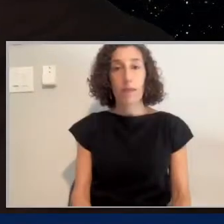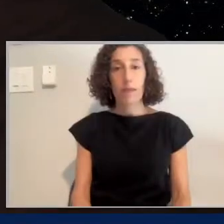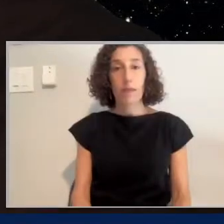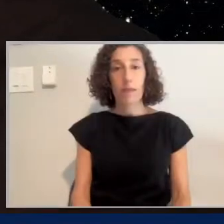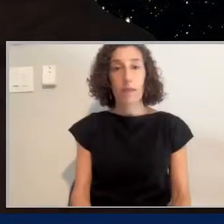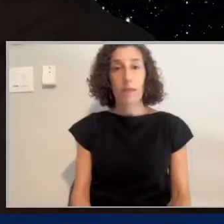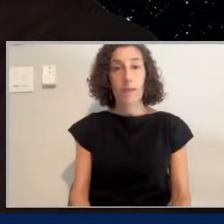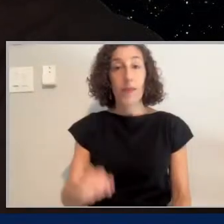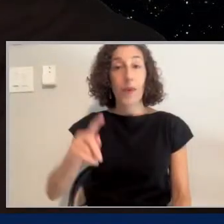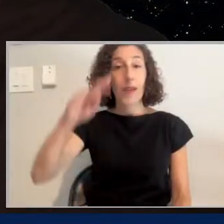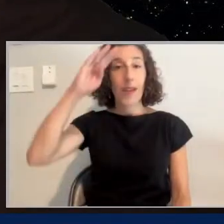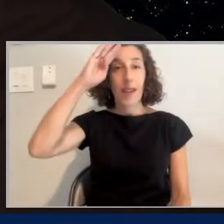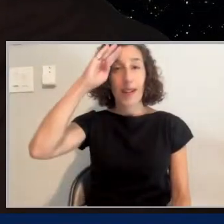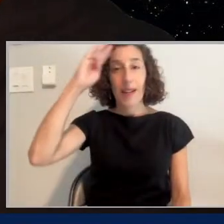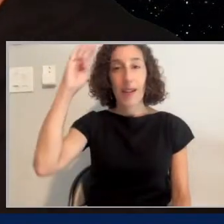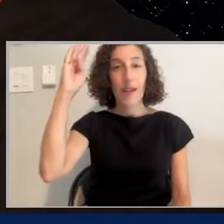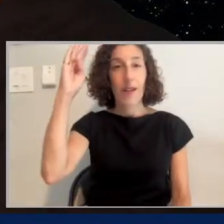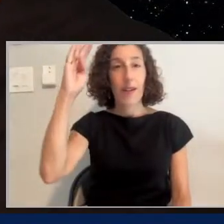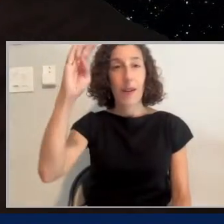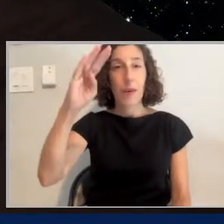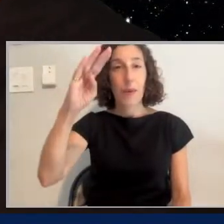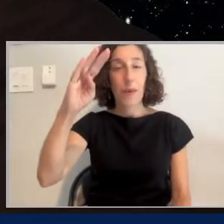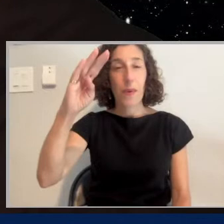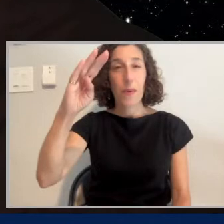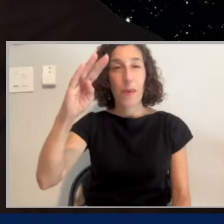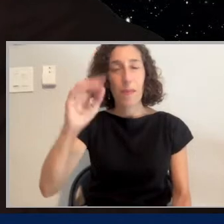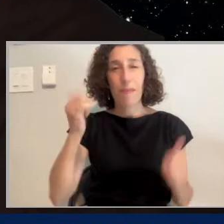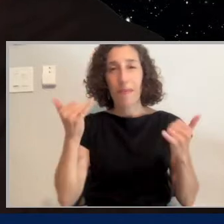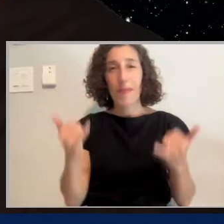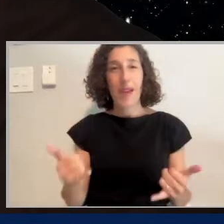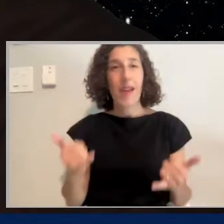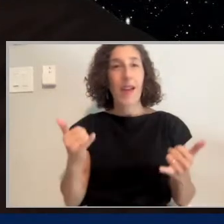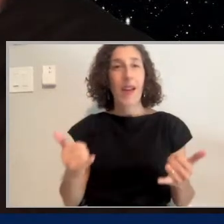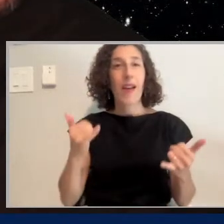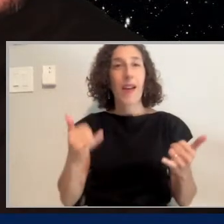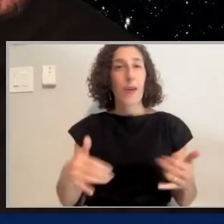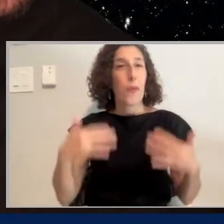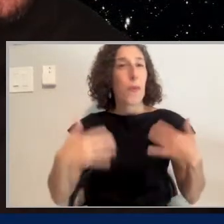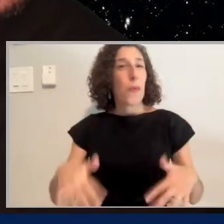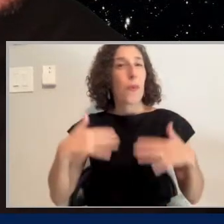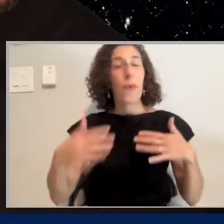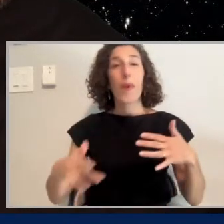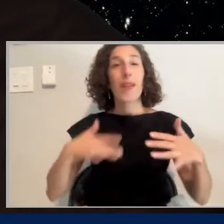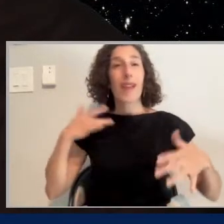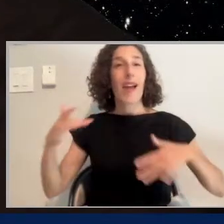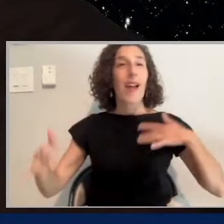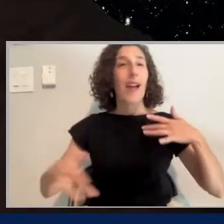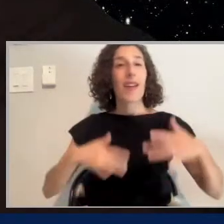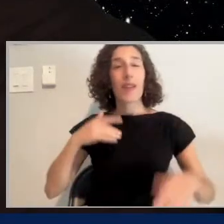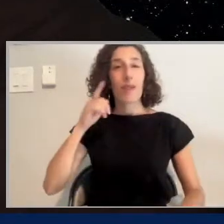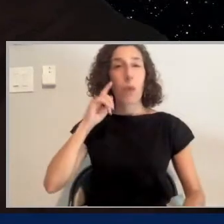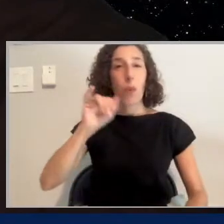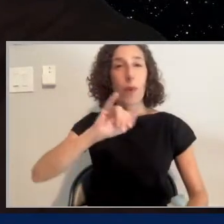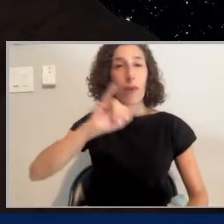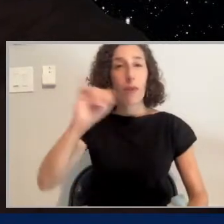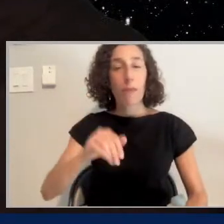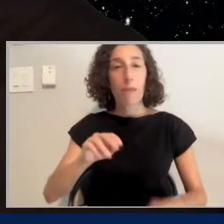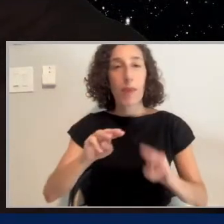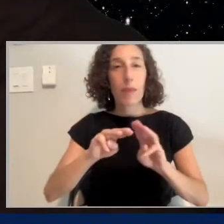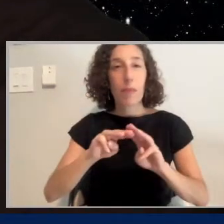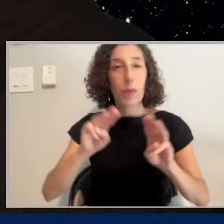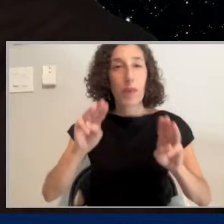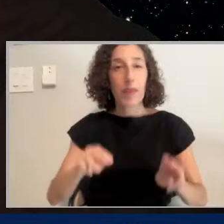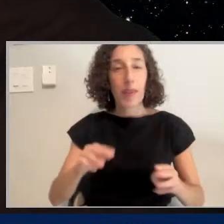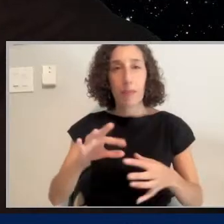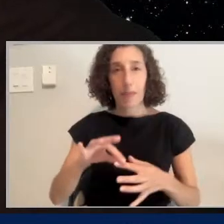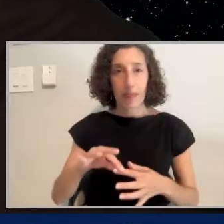All right, folks, it's time for another exciting Intrepid Museum virtual event today. It is a very special event